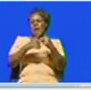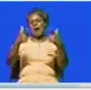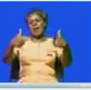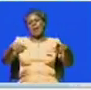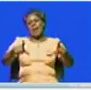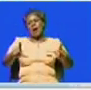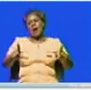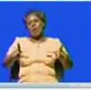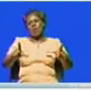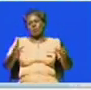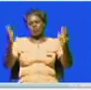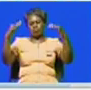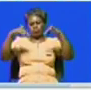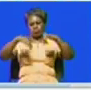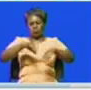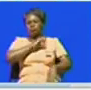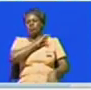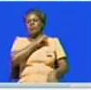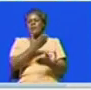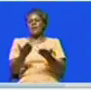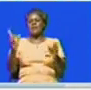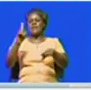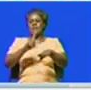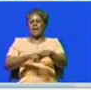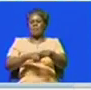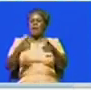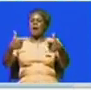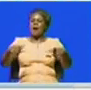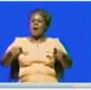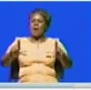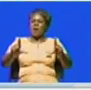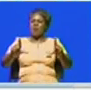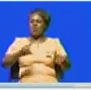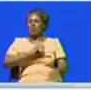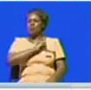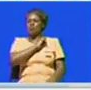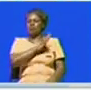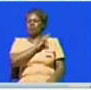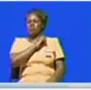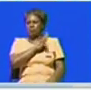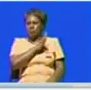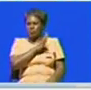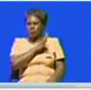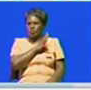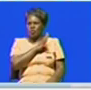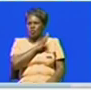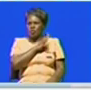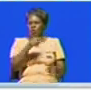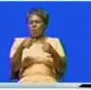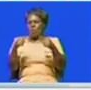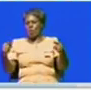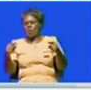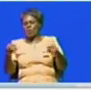allowed to assemble and protest that anytime. You are allowed to picket. You are allowed to petition, whether it's